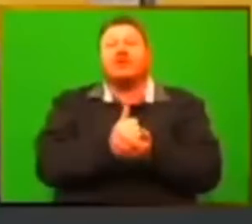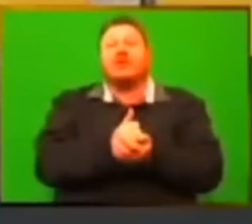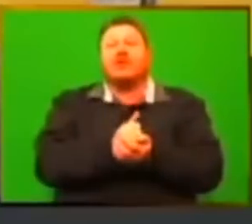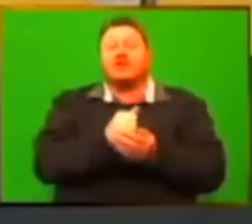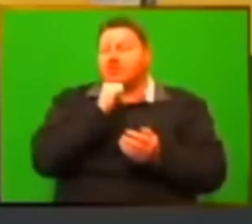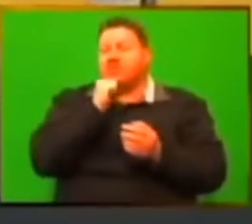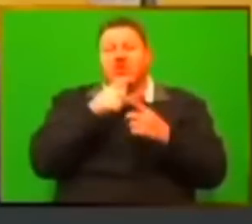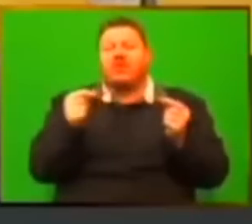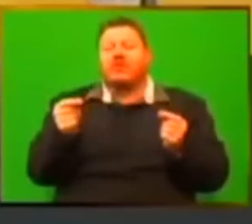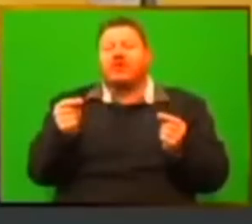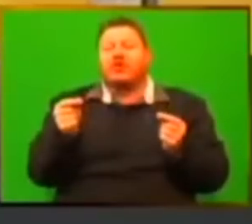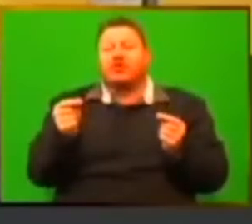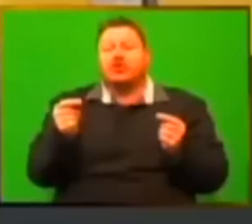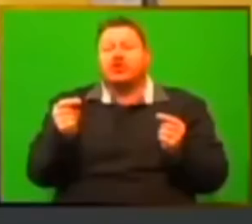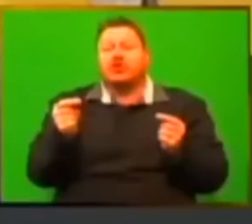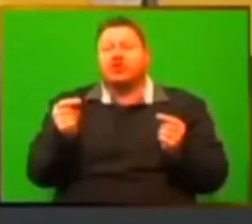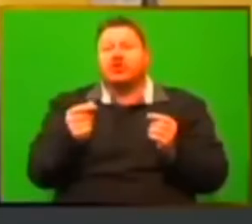not concluded.